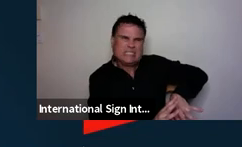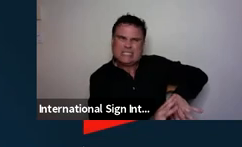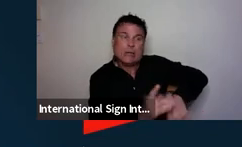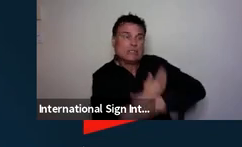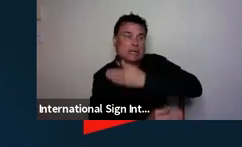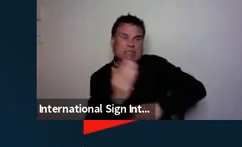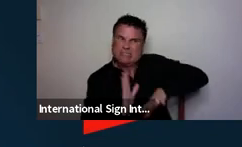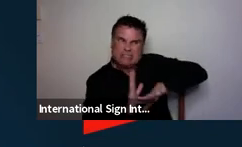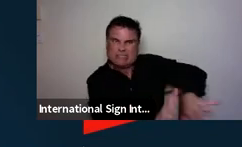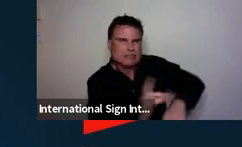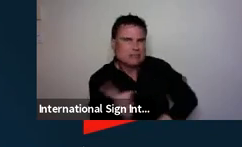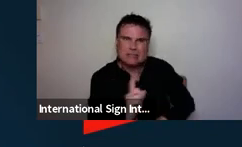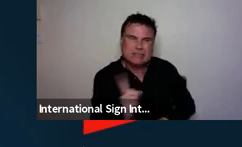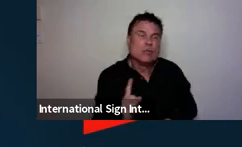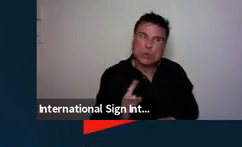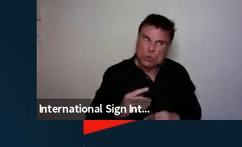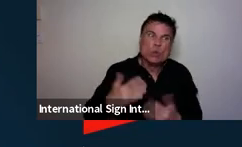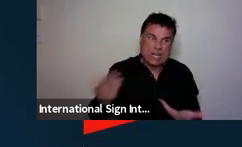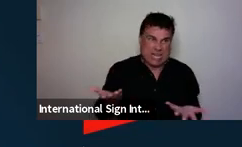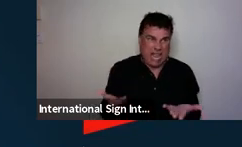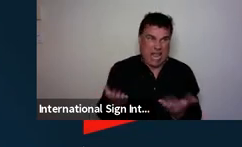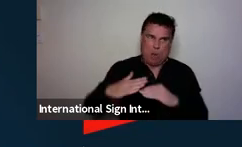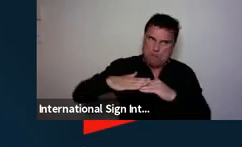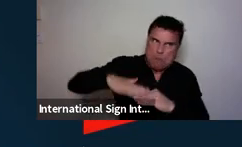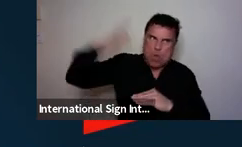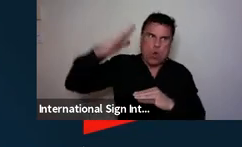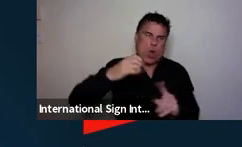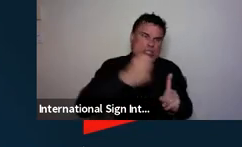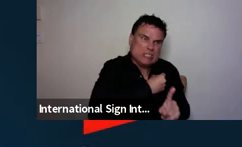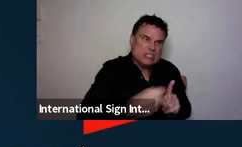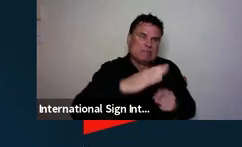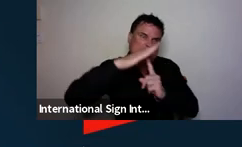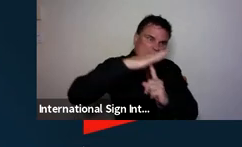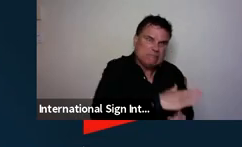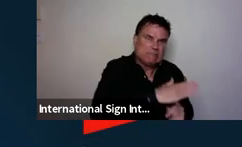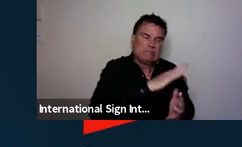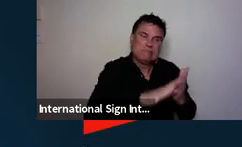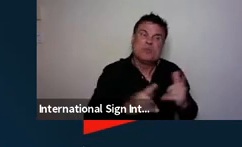spiked tremendously during COVID-19, and unfortunately, crises such as this